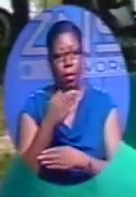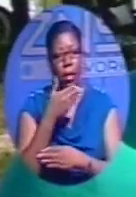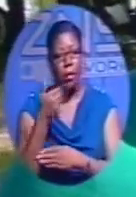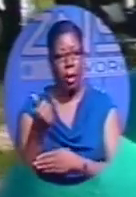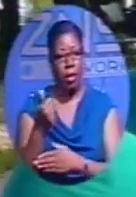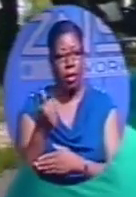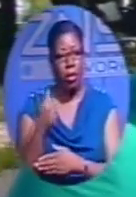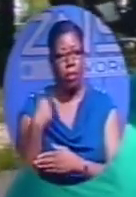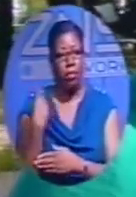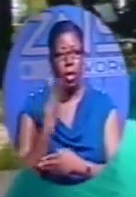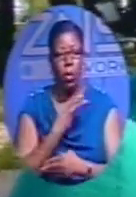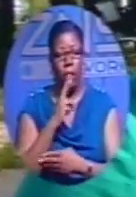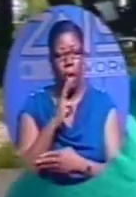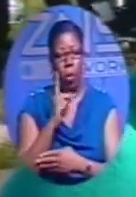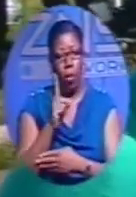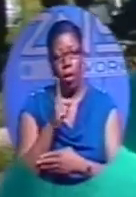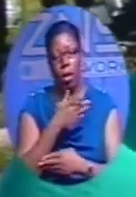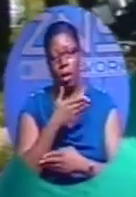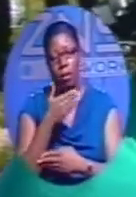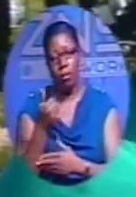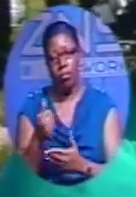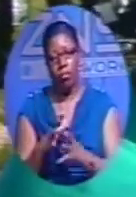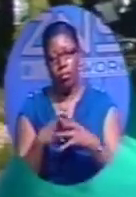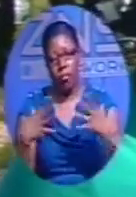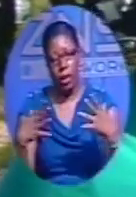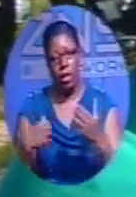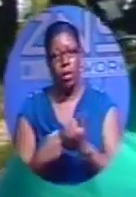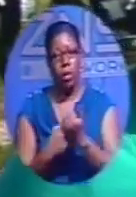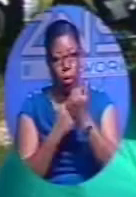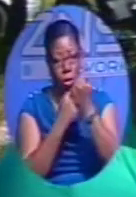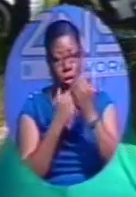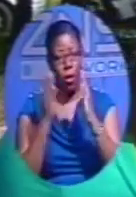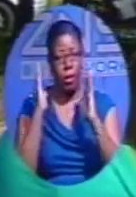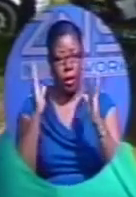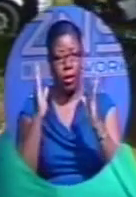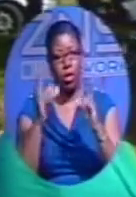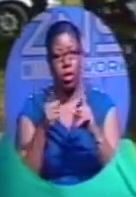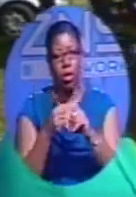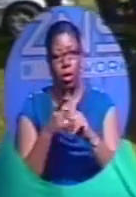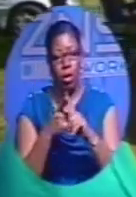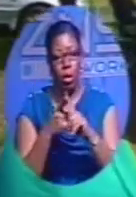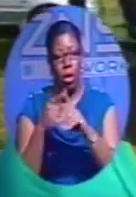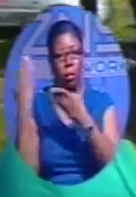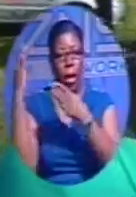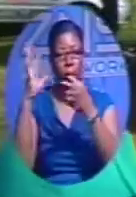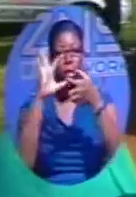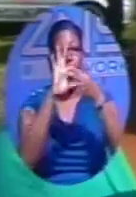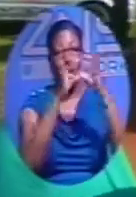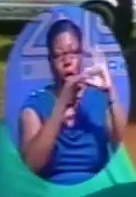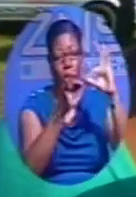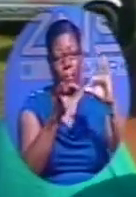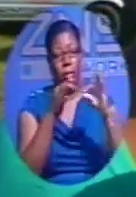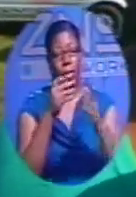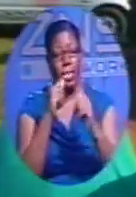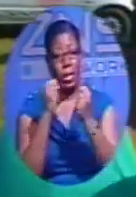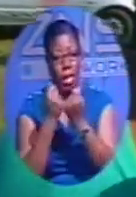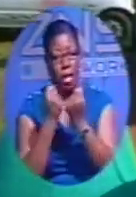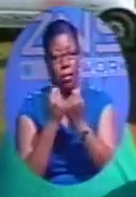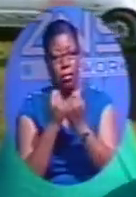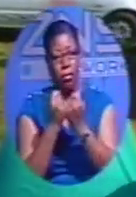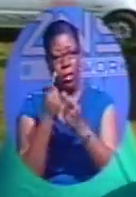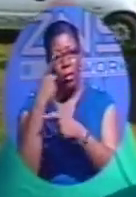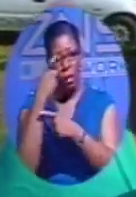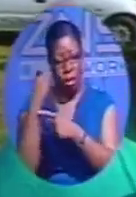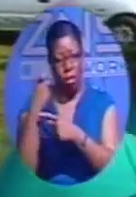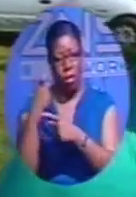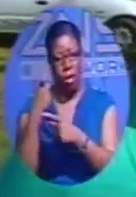sponsors of the Olympics globally, so we're really excited about that. We're paying attention to the Bahamas Olympic team because we did provide them with some funding, but we always have